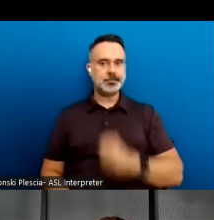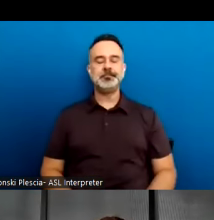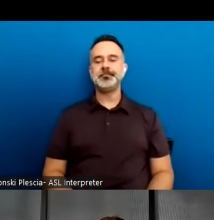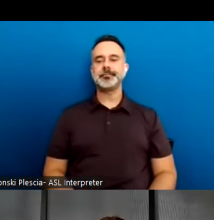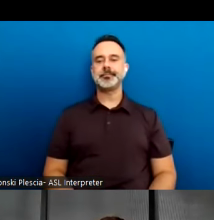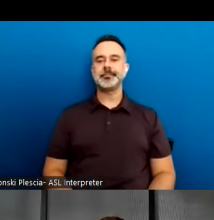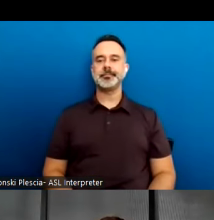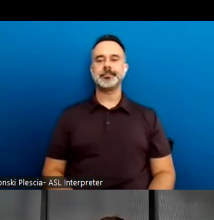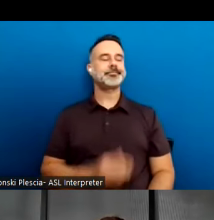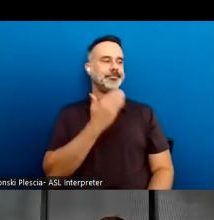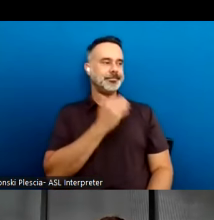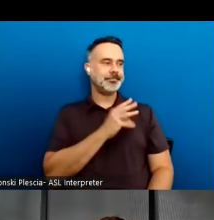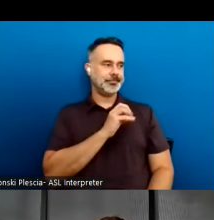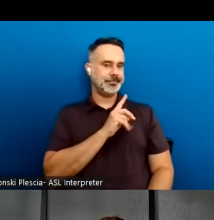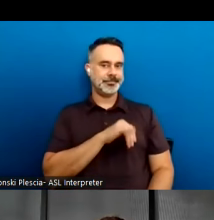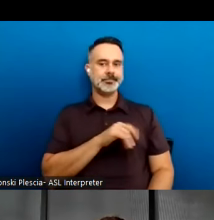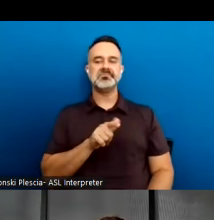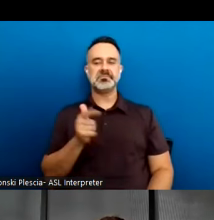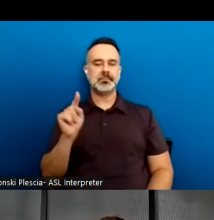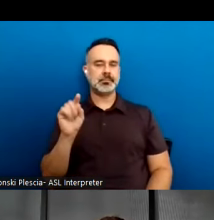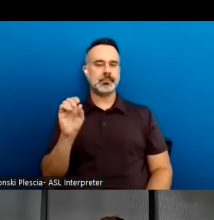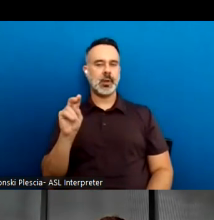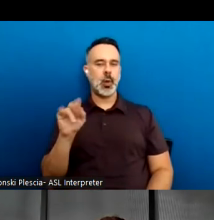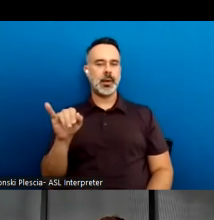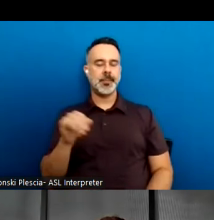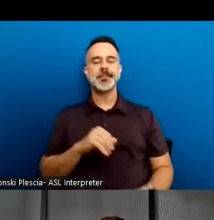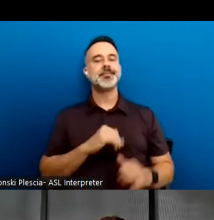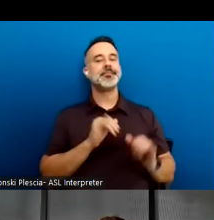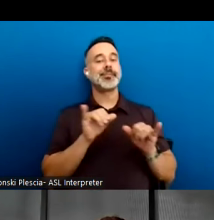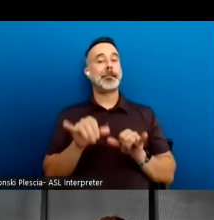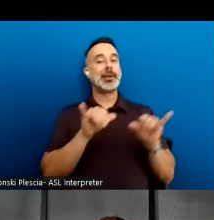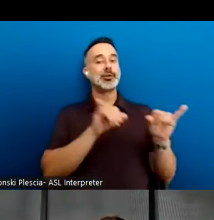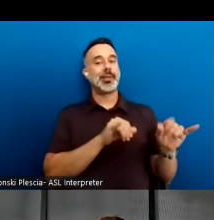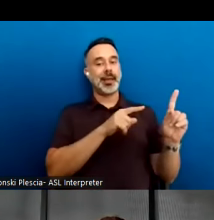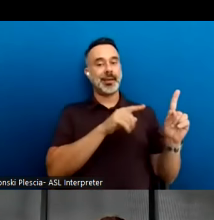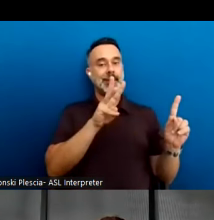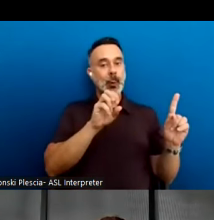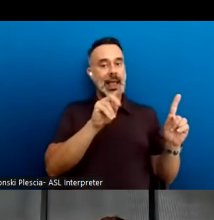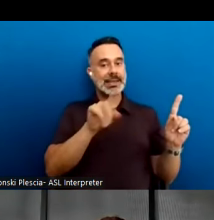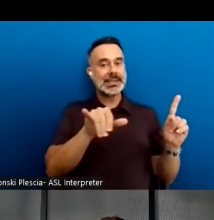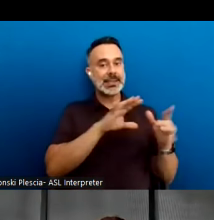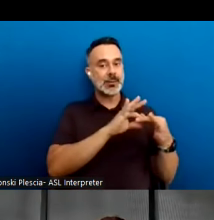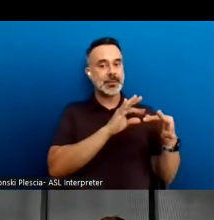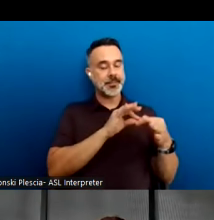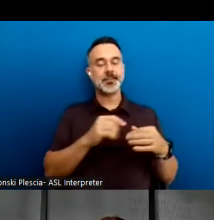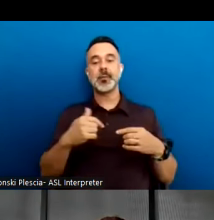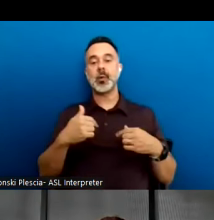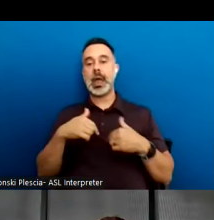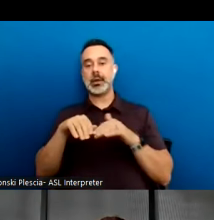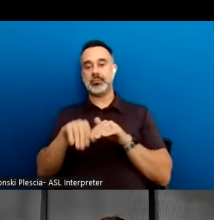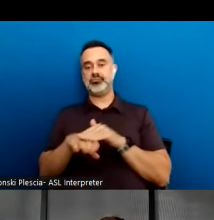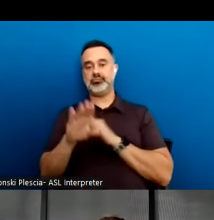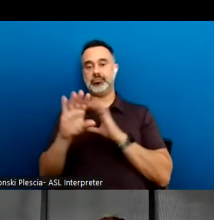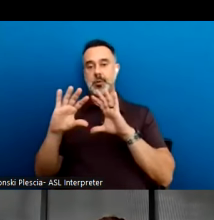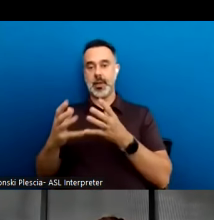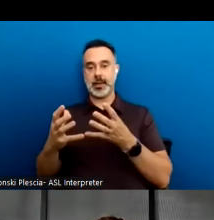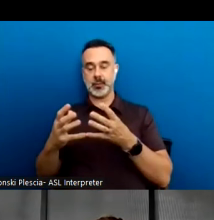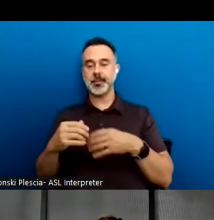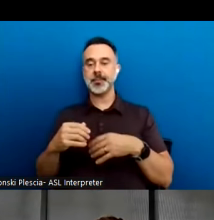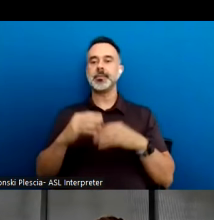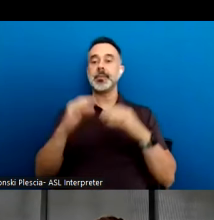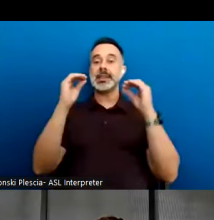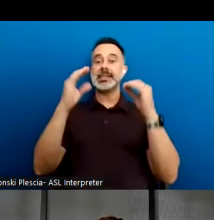Thanks, Wendy. So much like what Wendy was mentioning, when I go to classrooms, the teachers